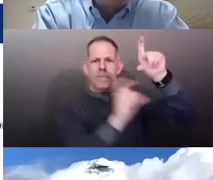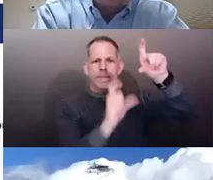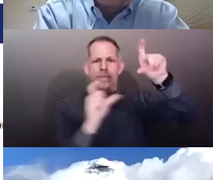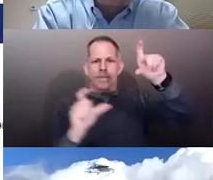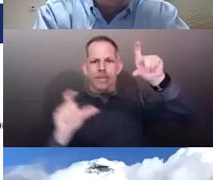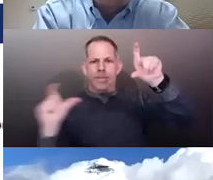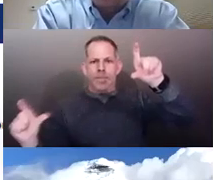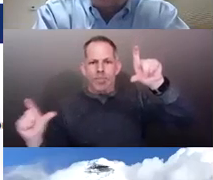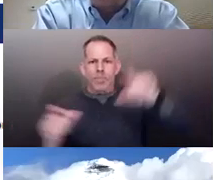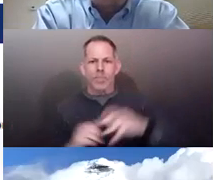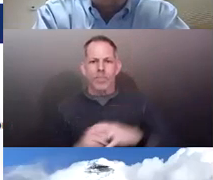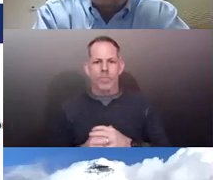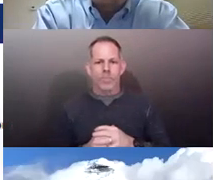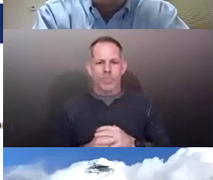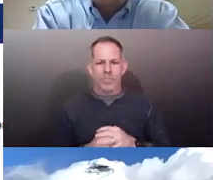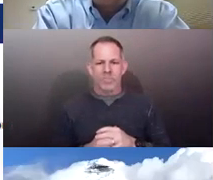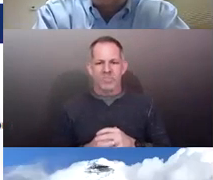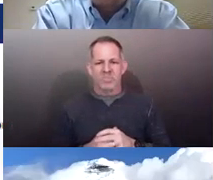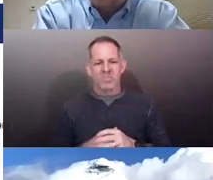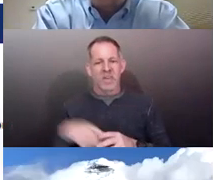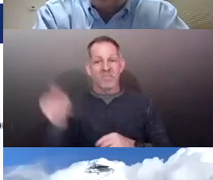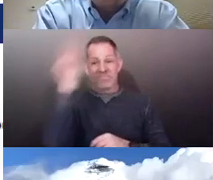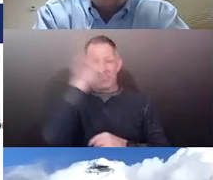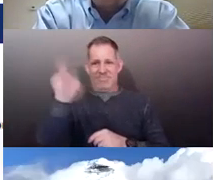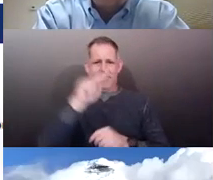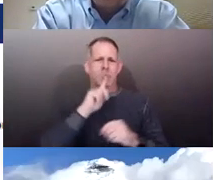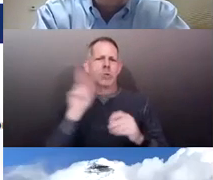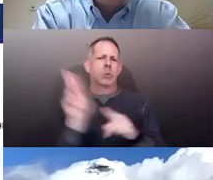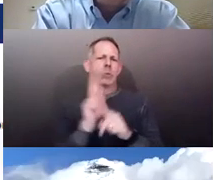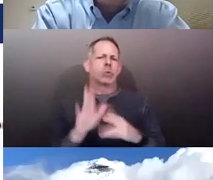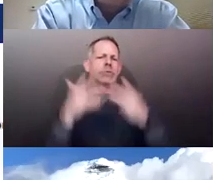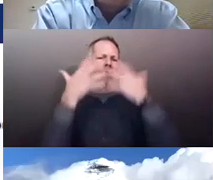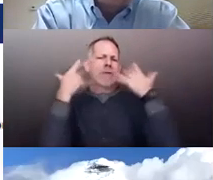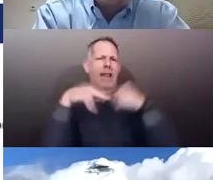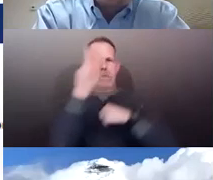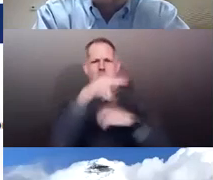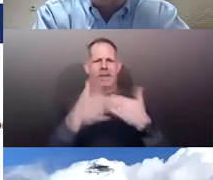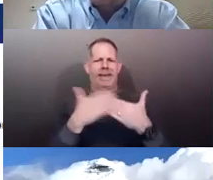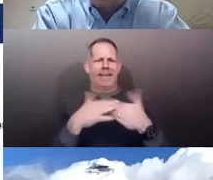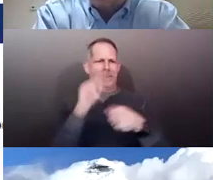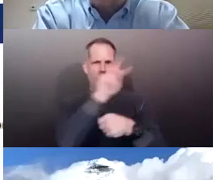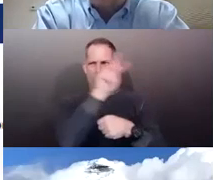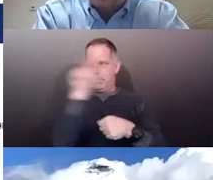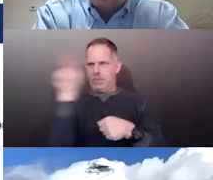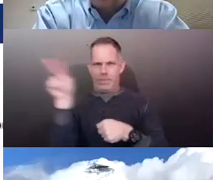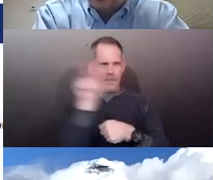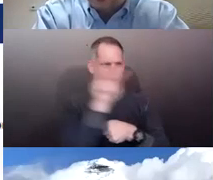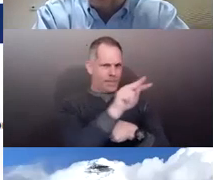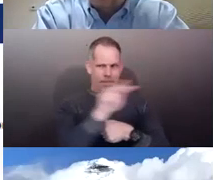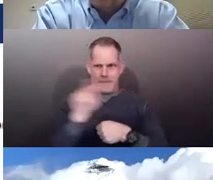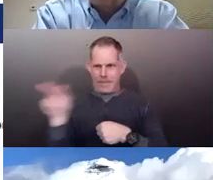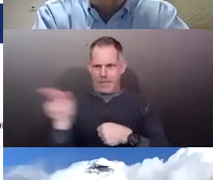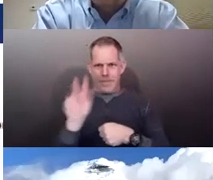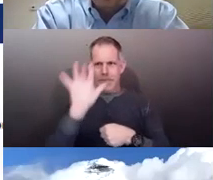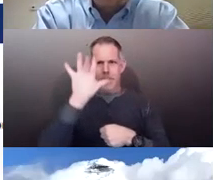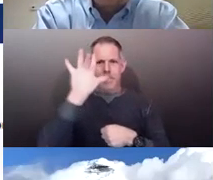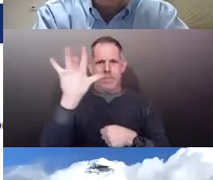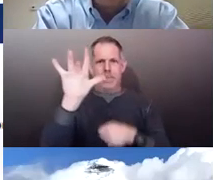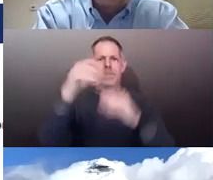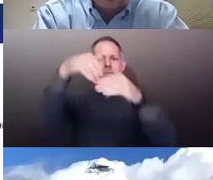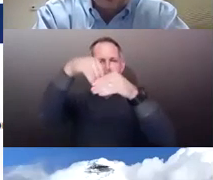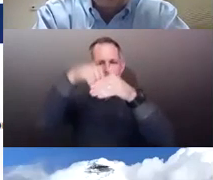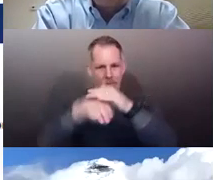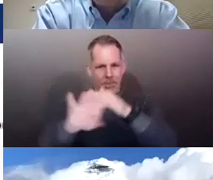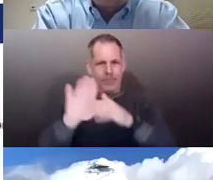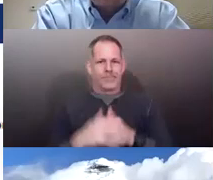and click on the different buttons that are of interest to you and see what's behind there. And certainly if something's missing or not locatable, do let us